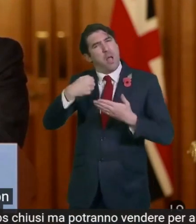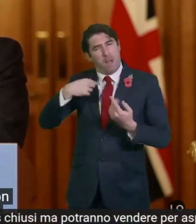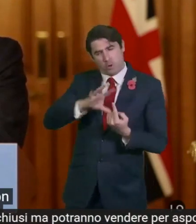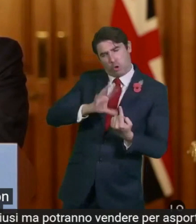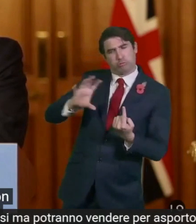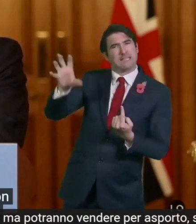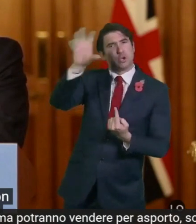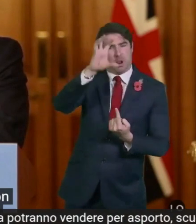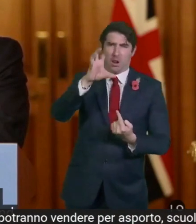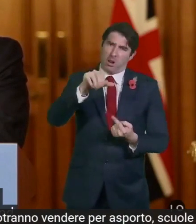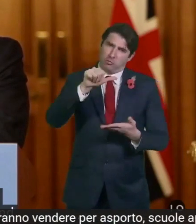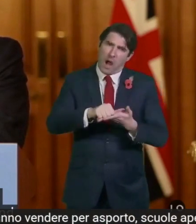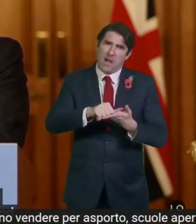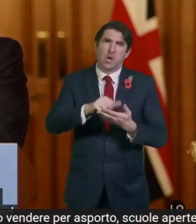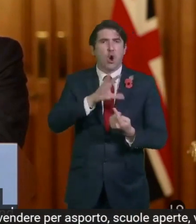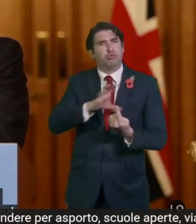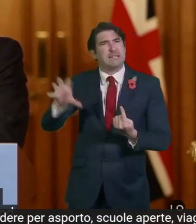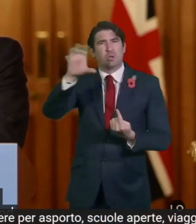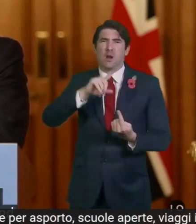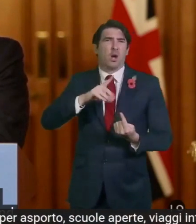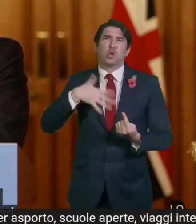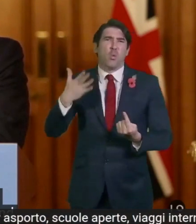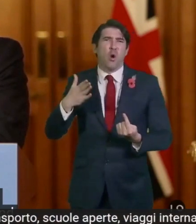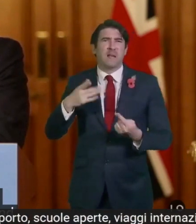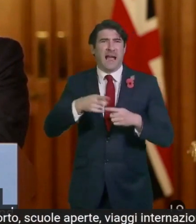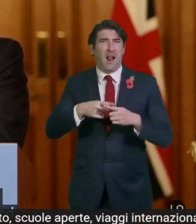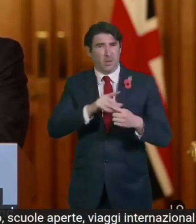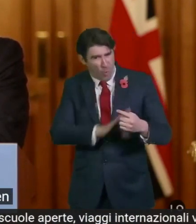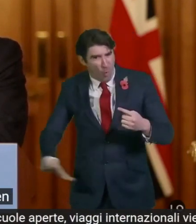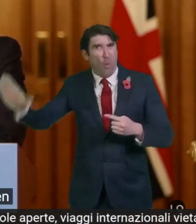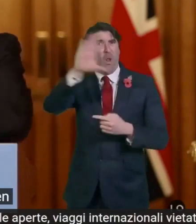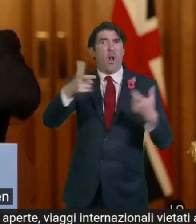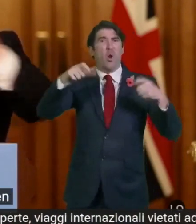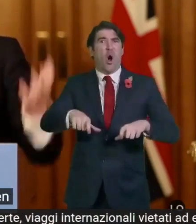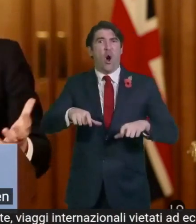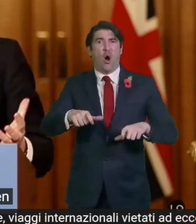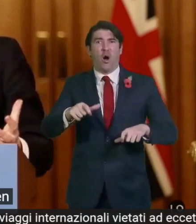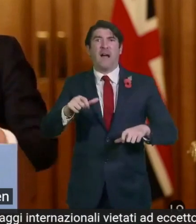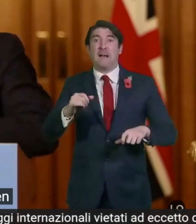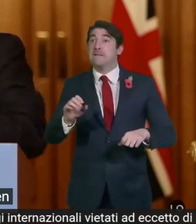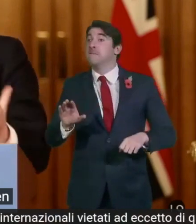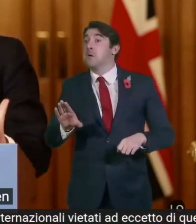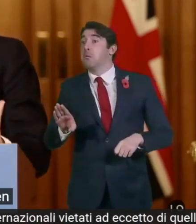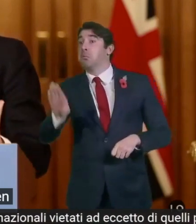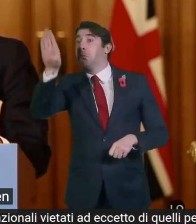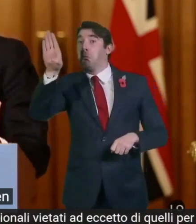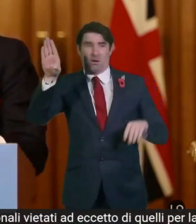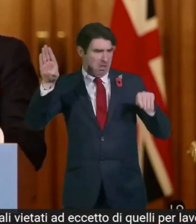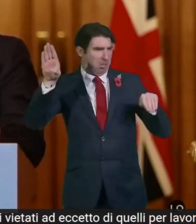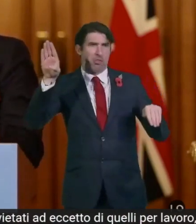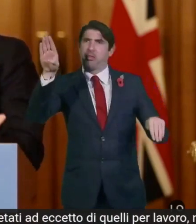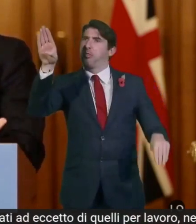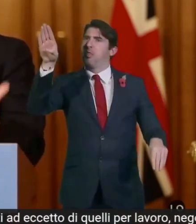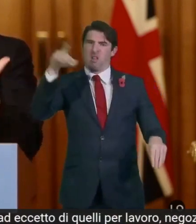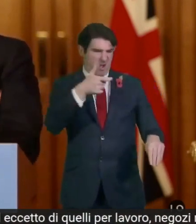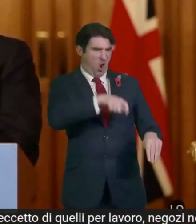was right. Second reason, as I say, when you have a situation in which, in a very big country with a huge population,